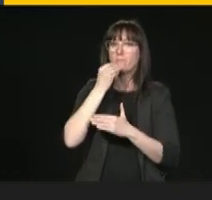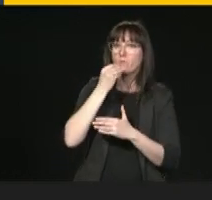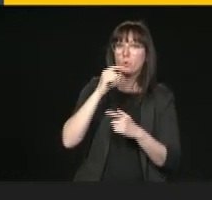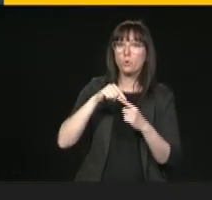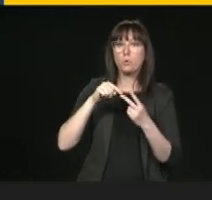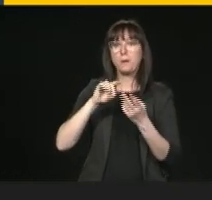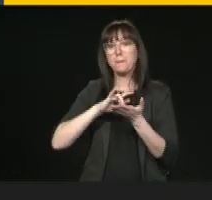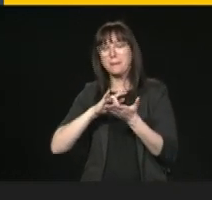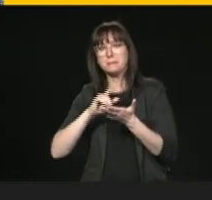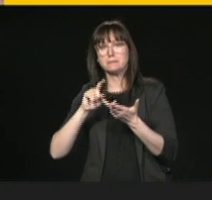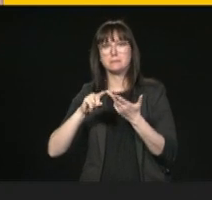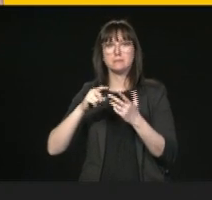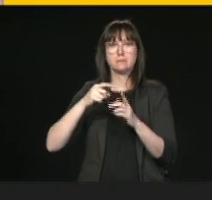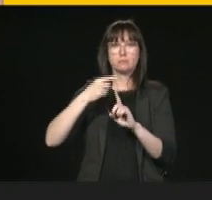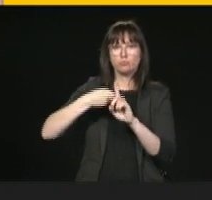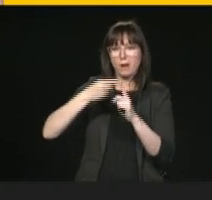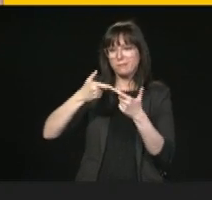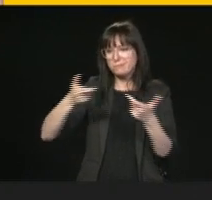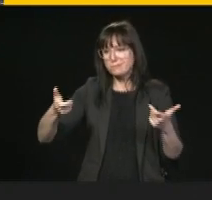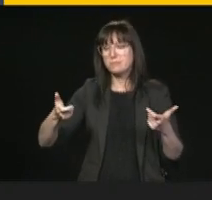think we've found a good approach.